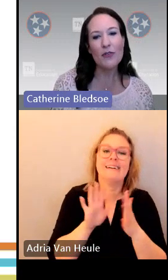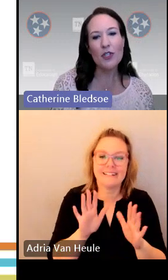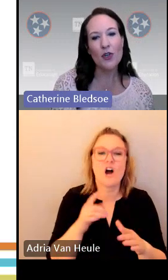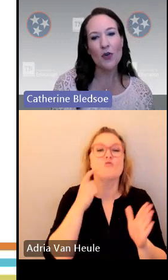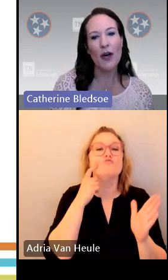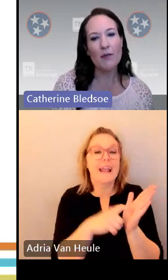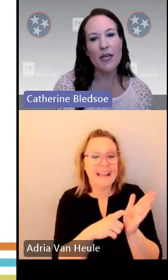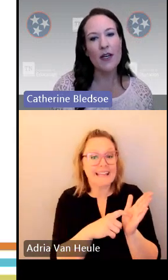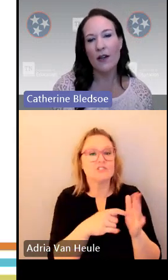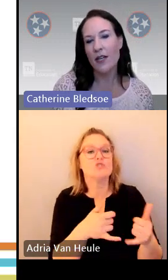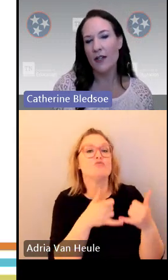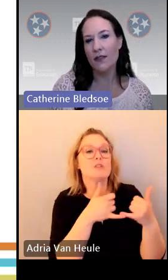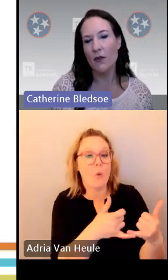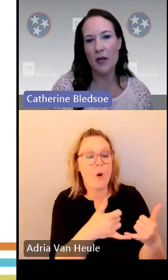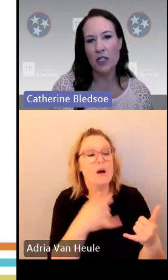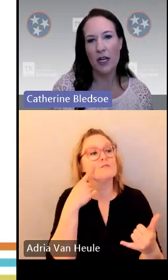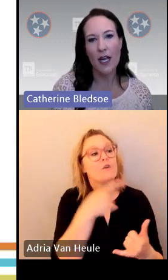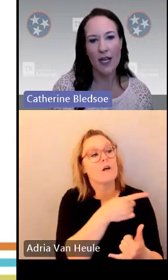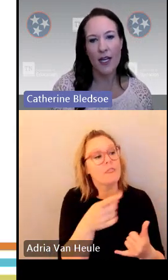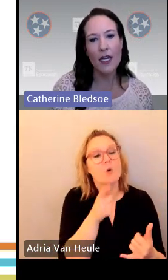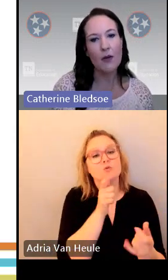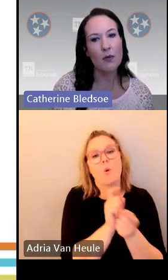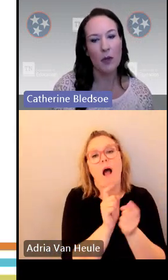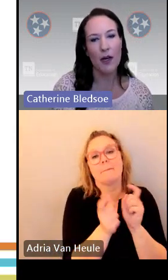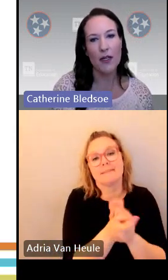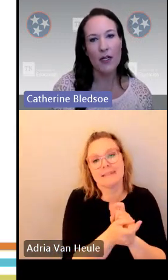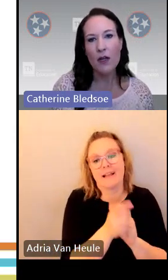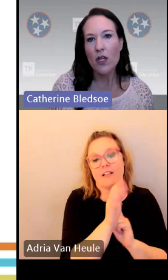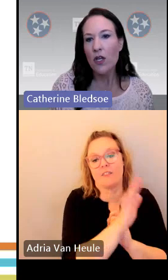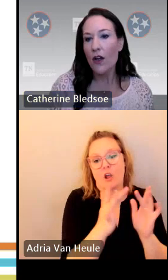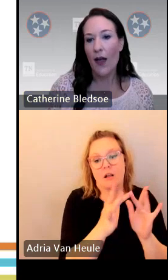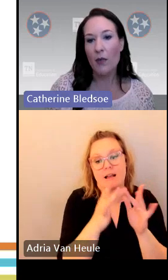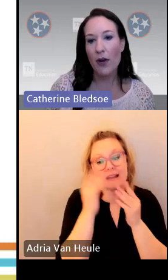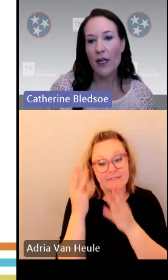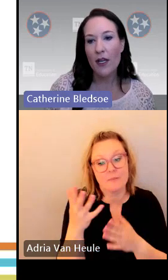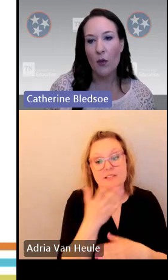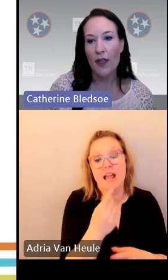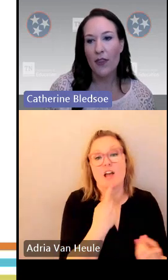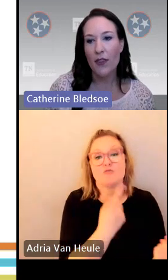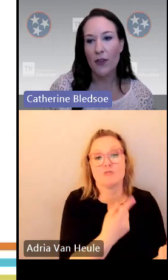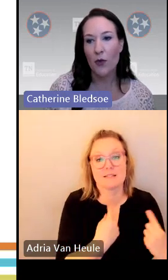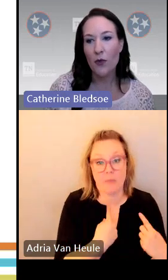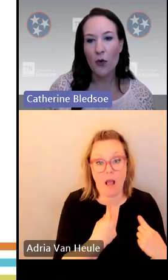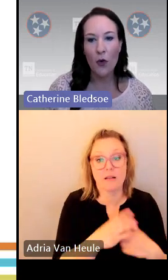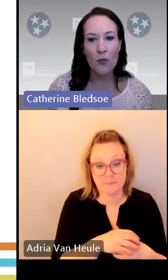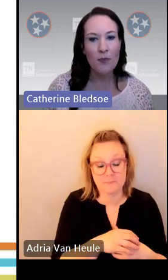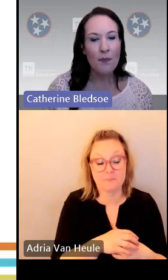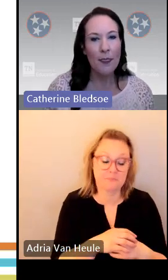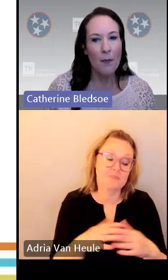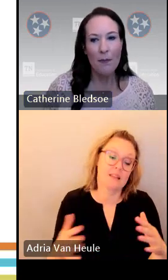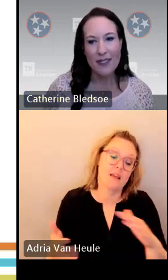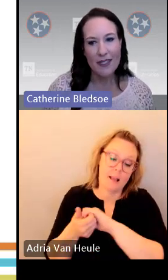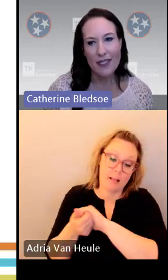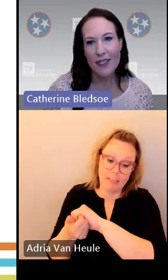recognition to those who update contact information and respond. Collaborating with